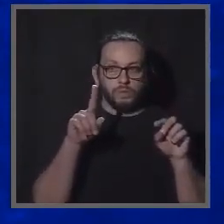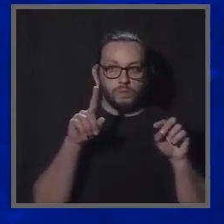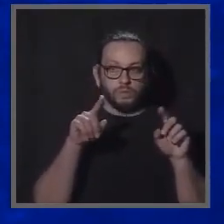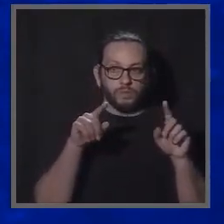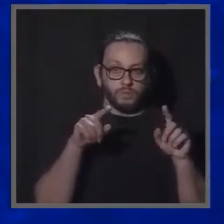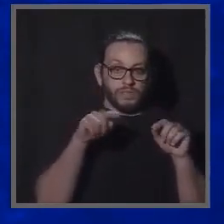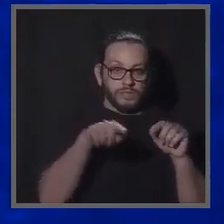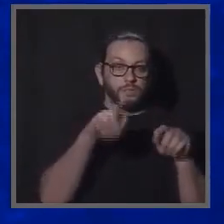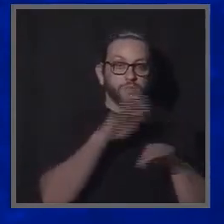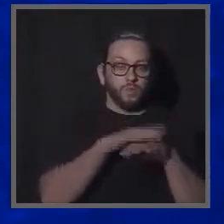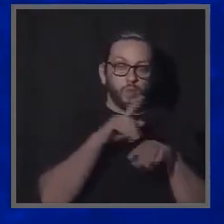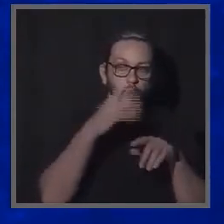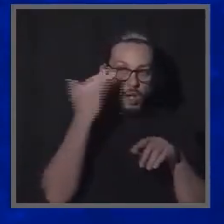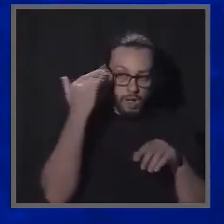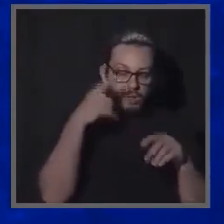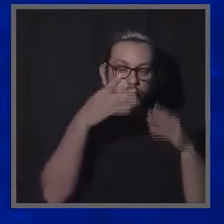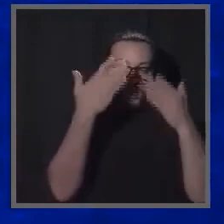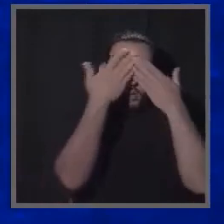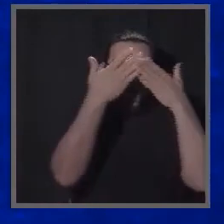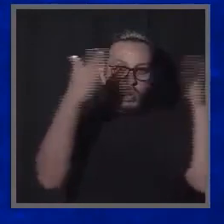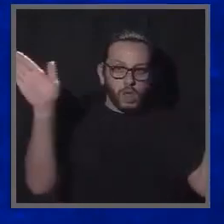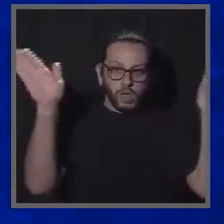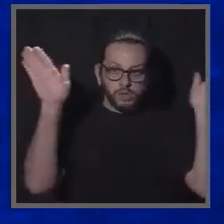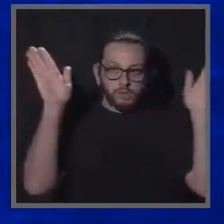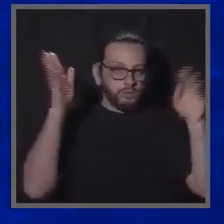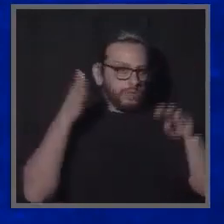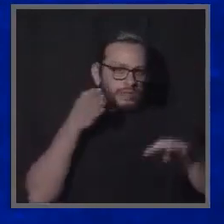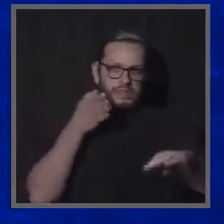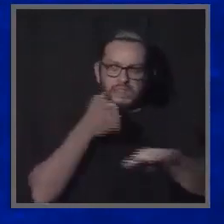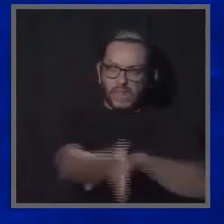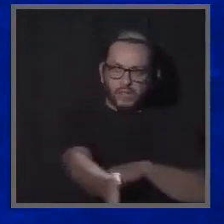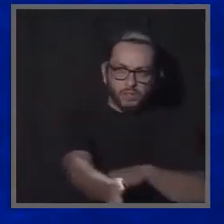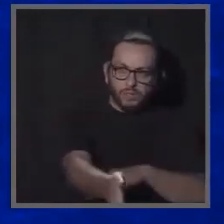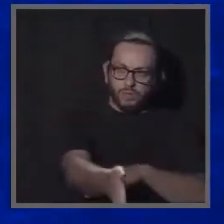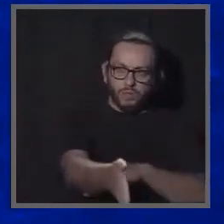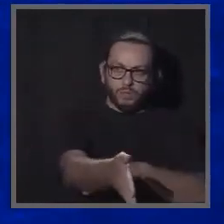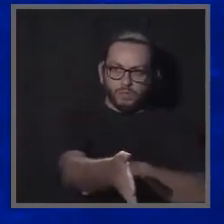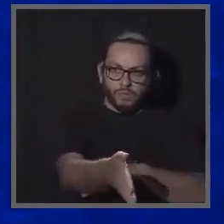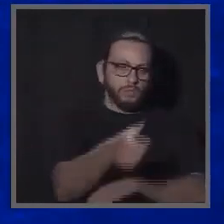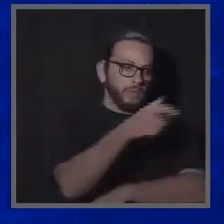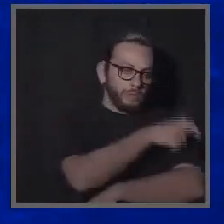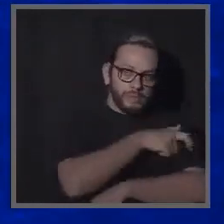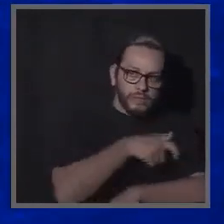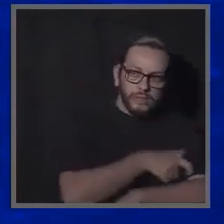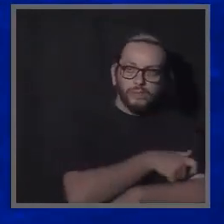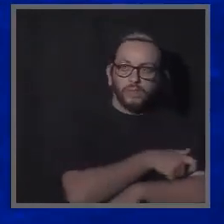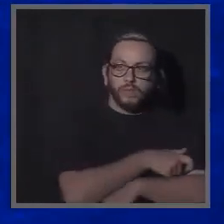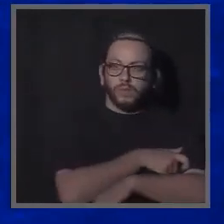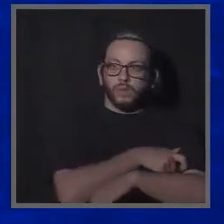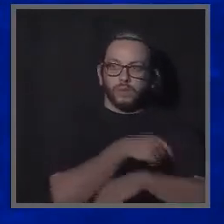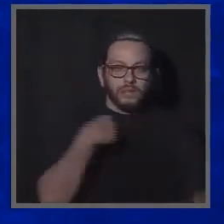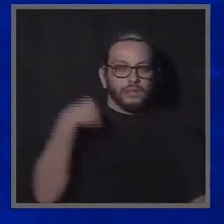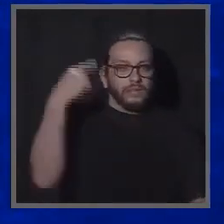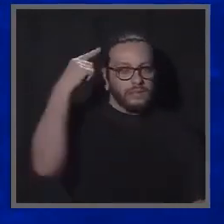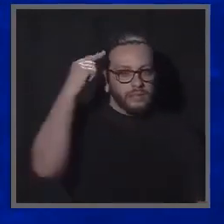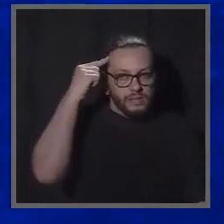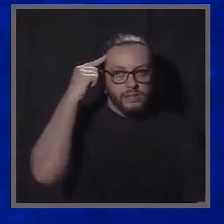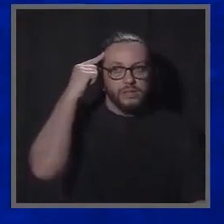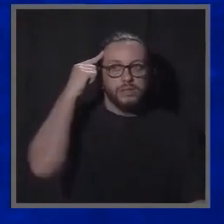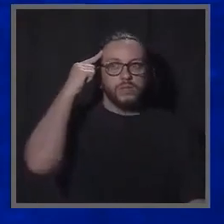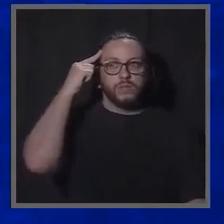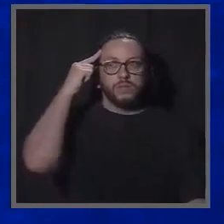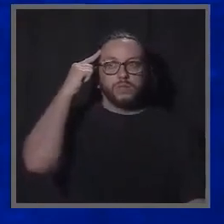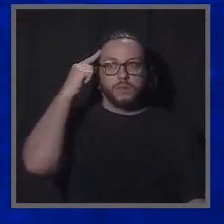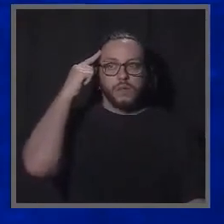this regard in the school, and as well representative too. So I think in the charter there is